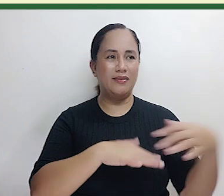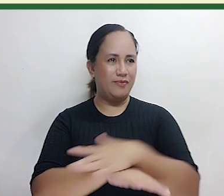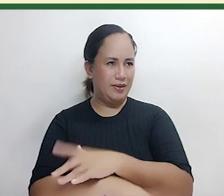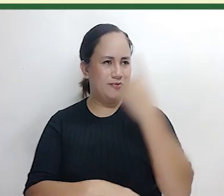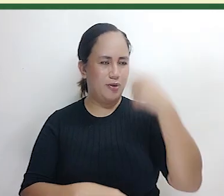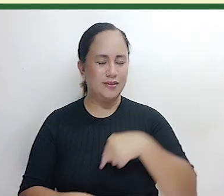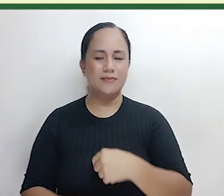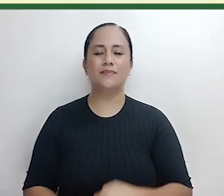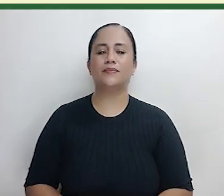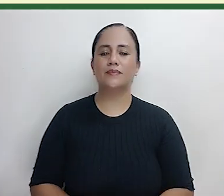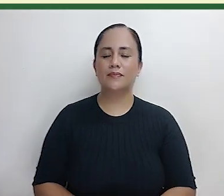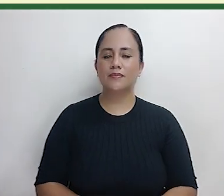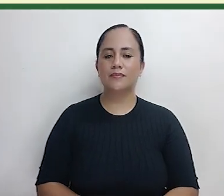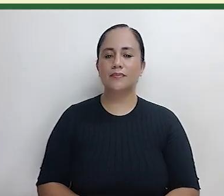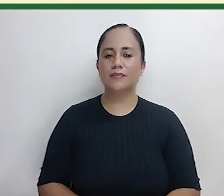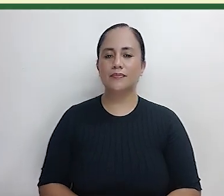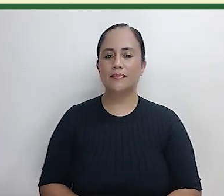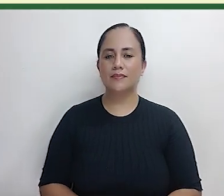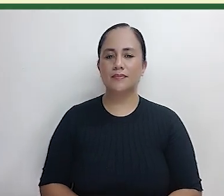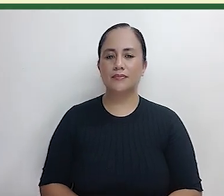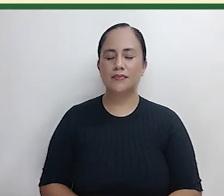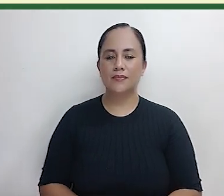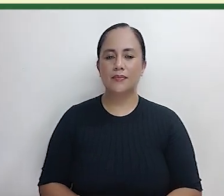unique dynamics and effects for us.